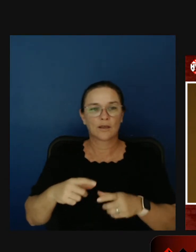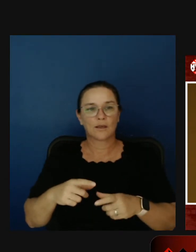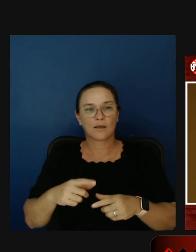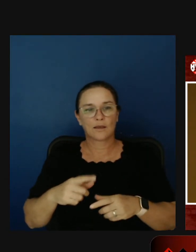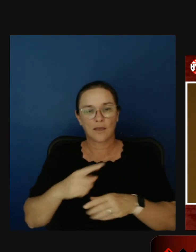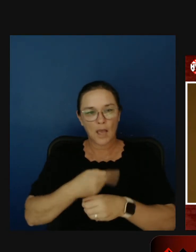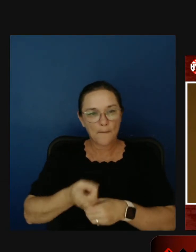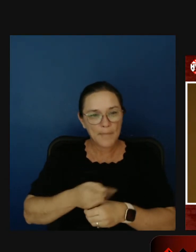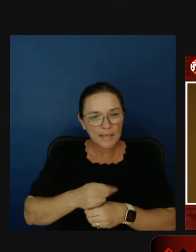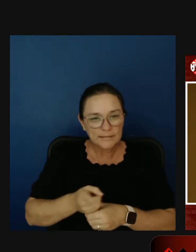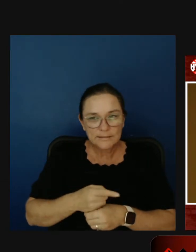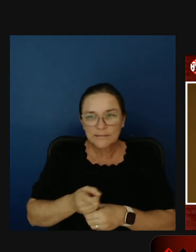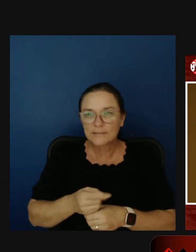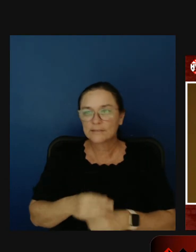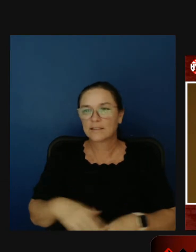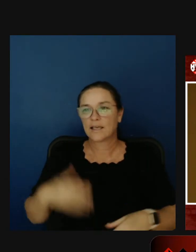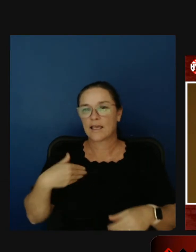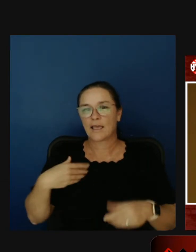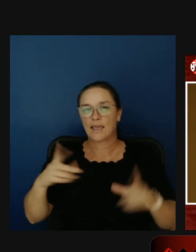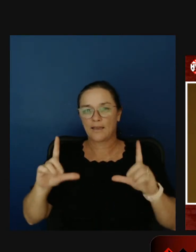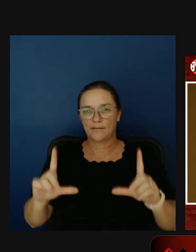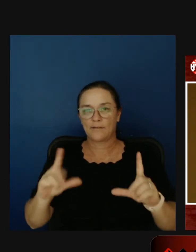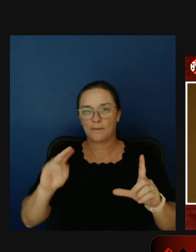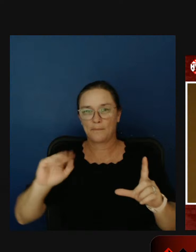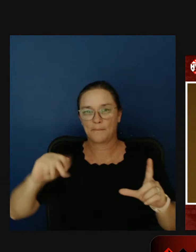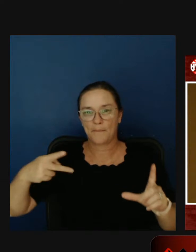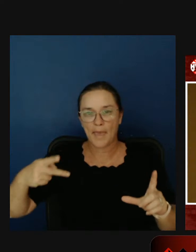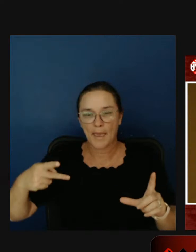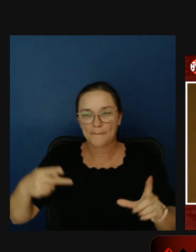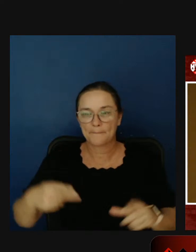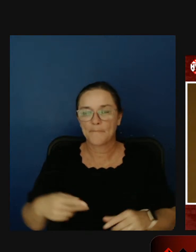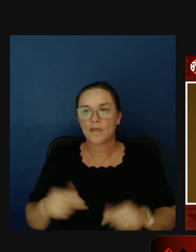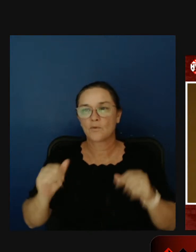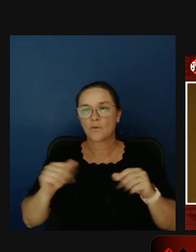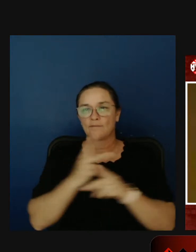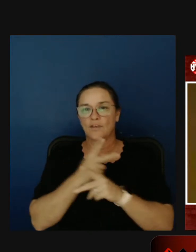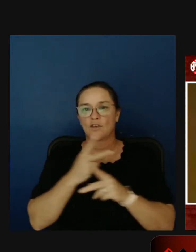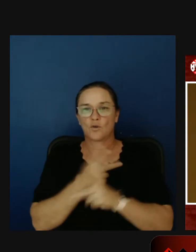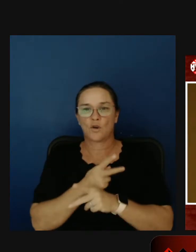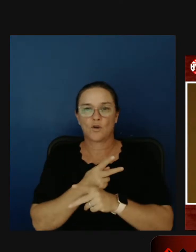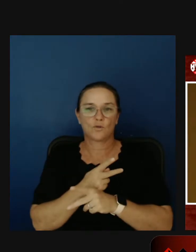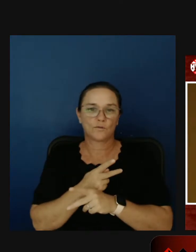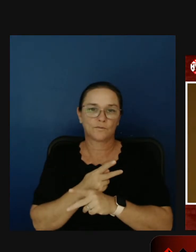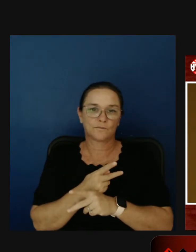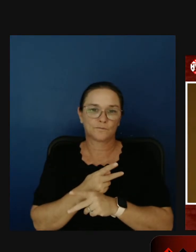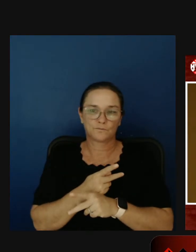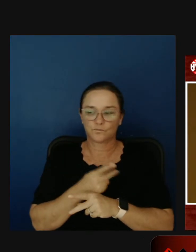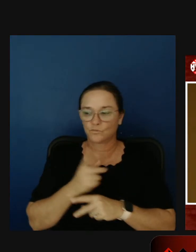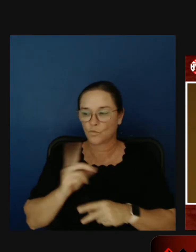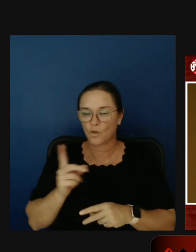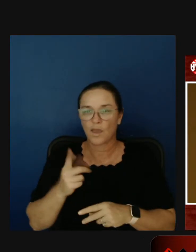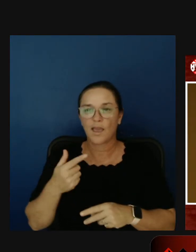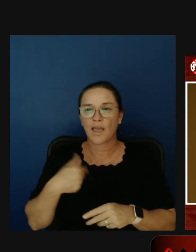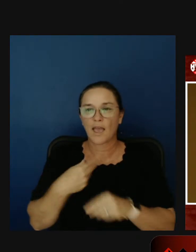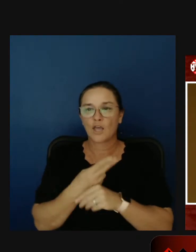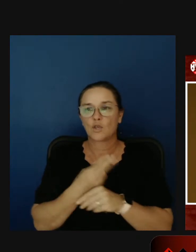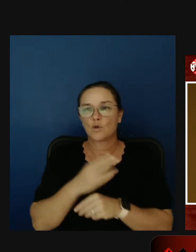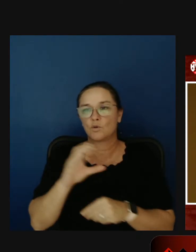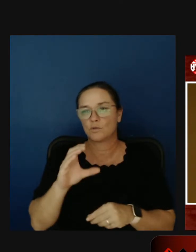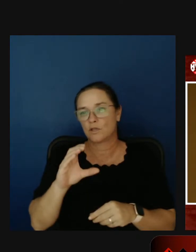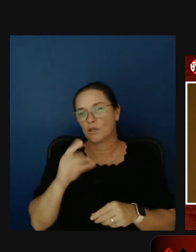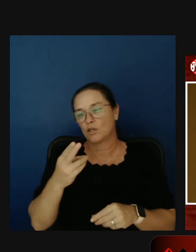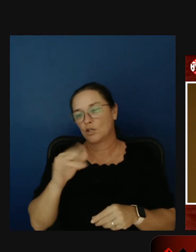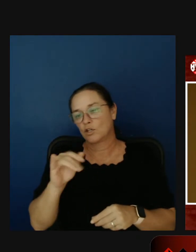reference, a topographic map, so we can figure out, sometimes I take a chisel, but definitely a tape